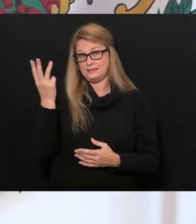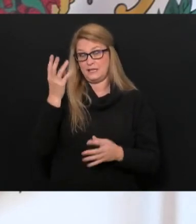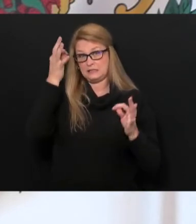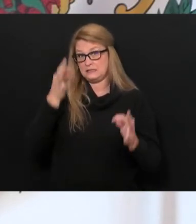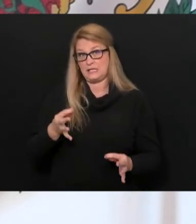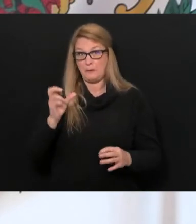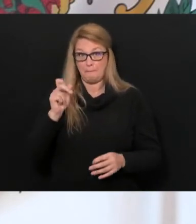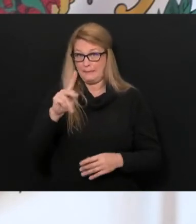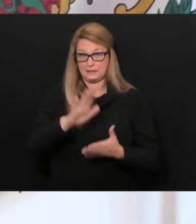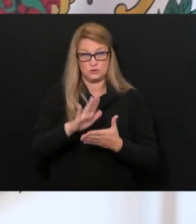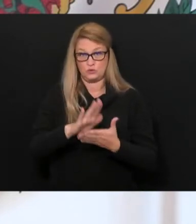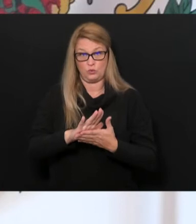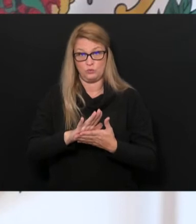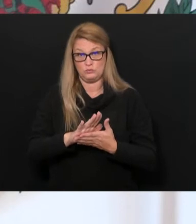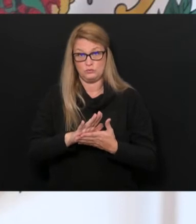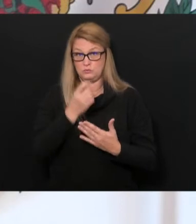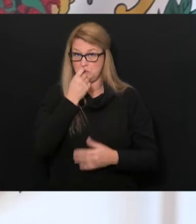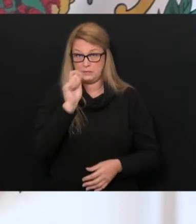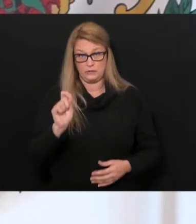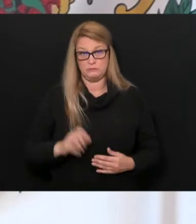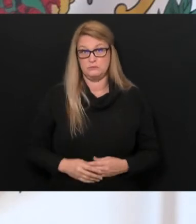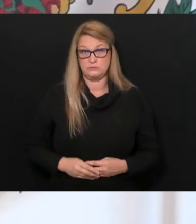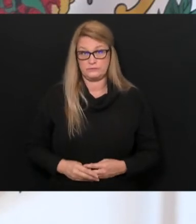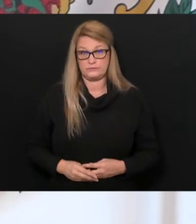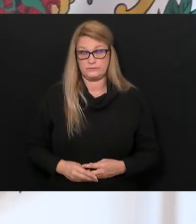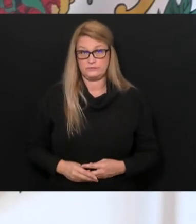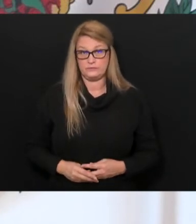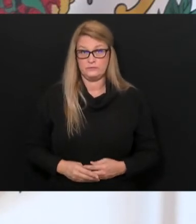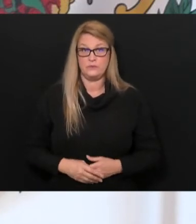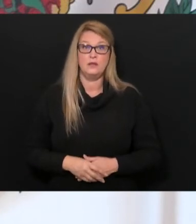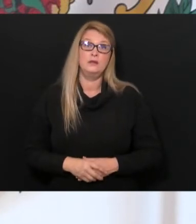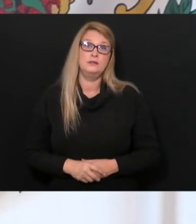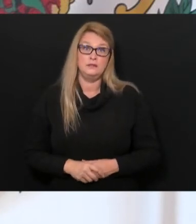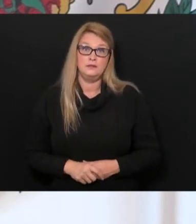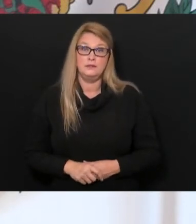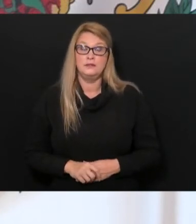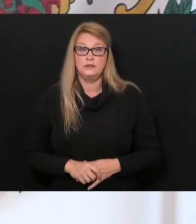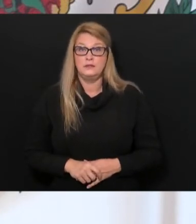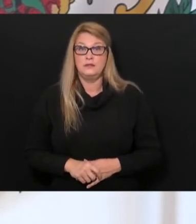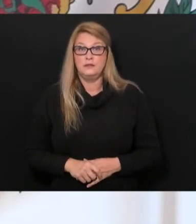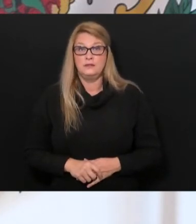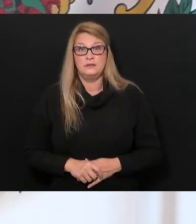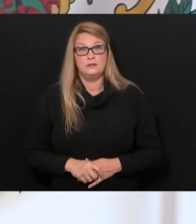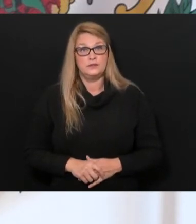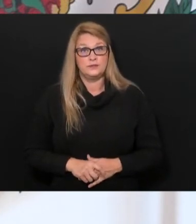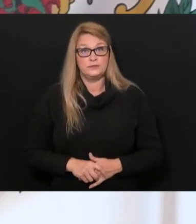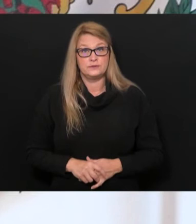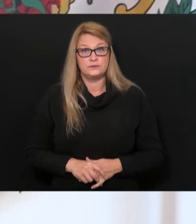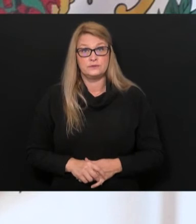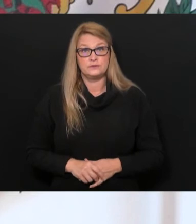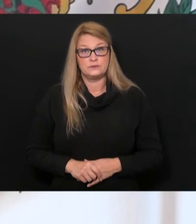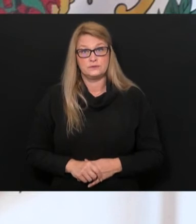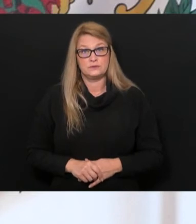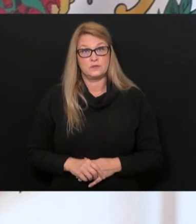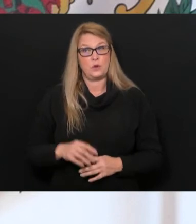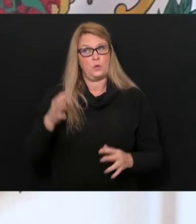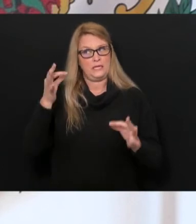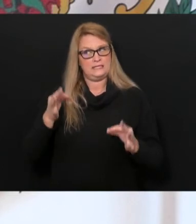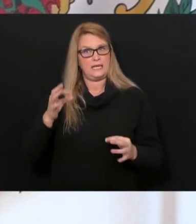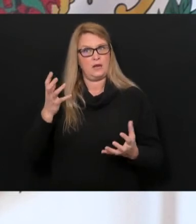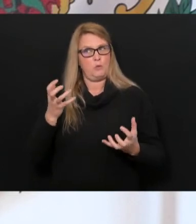going to go back to school. And in addition to that day, we decided not only are we going to go back